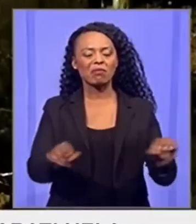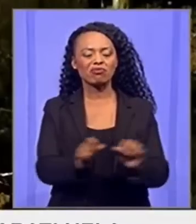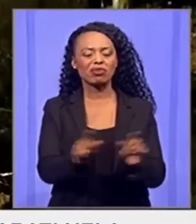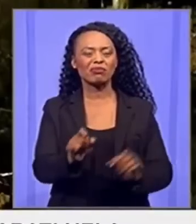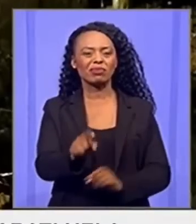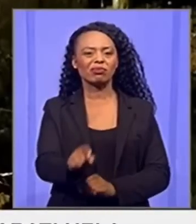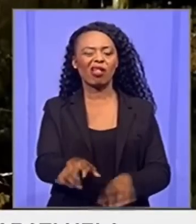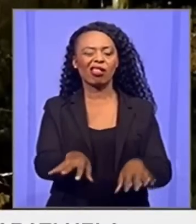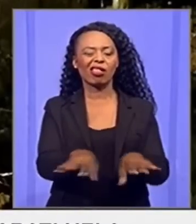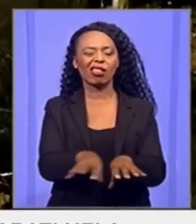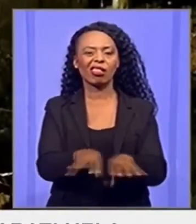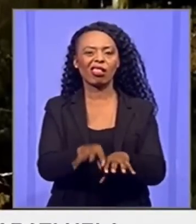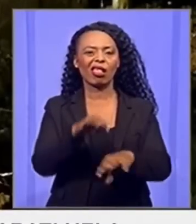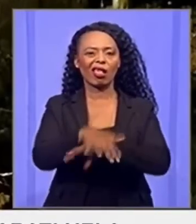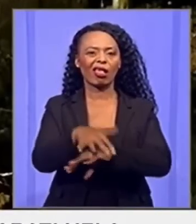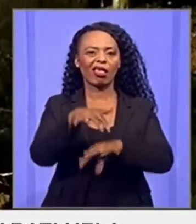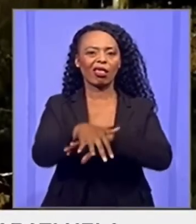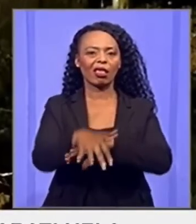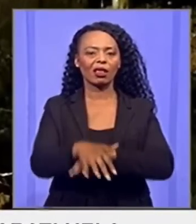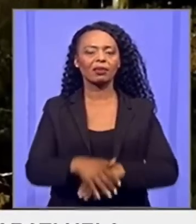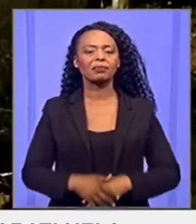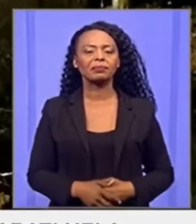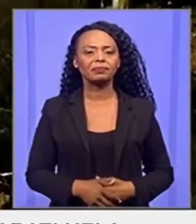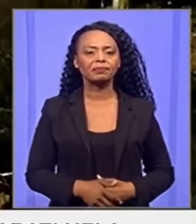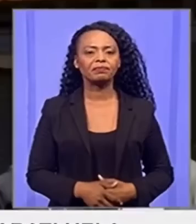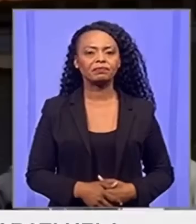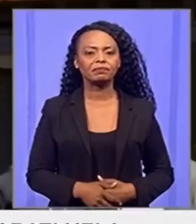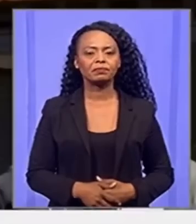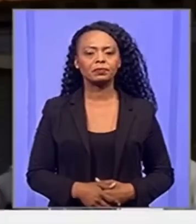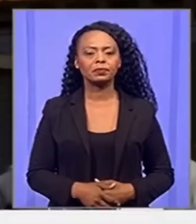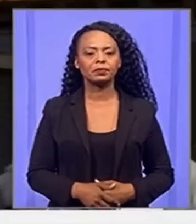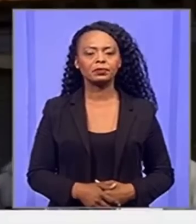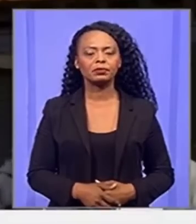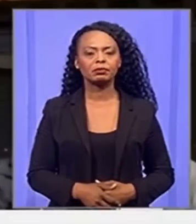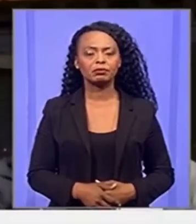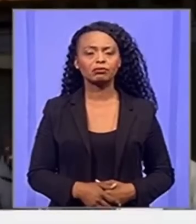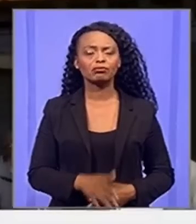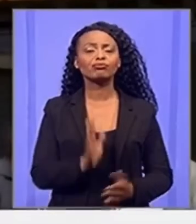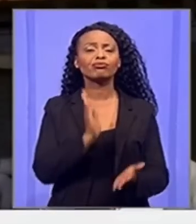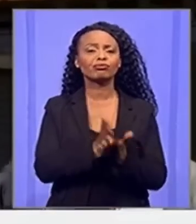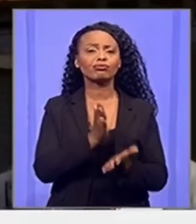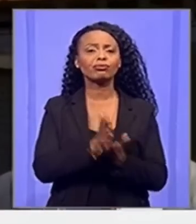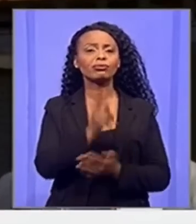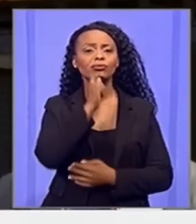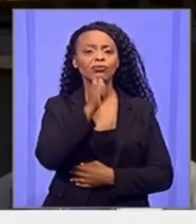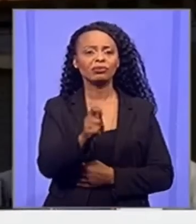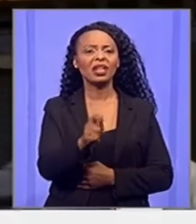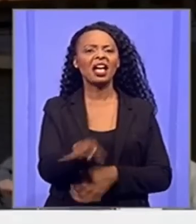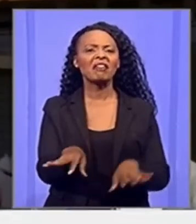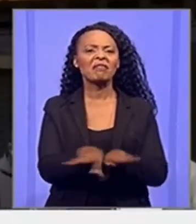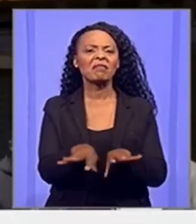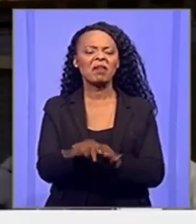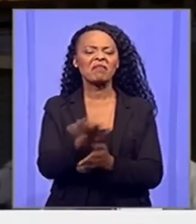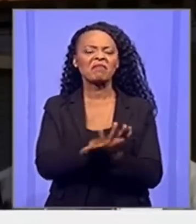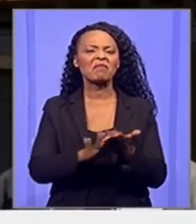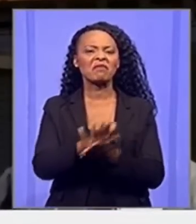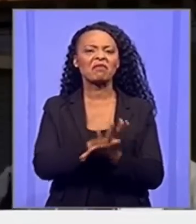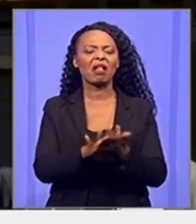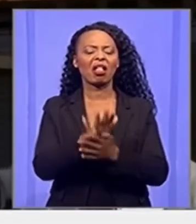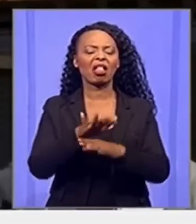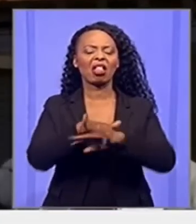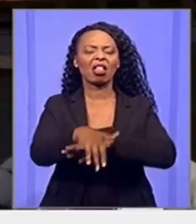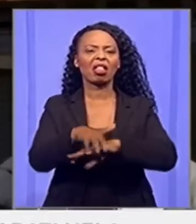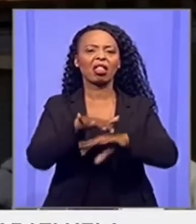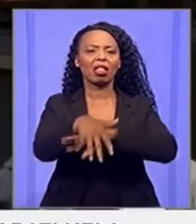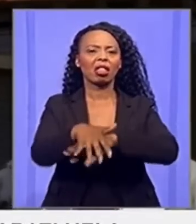e tlholwa gape ke tshenyo ya ka bomo. Re netefatsa gore gona ke nnete go na le leswe le le santseng le tsena